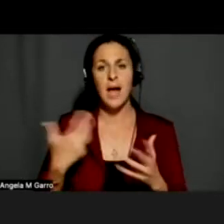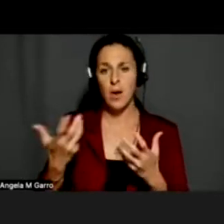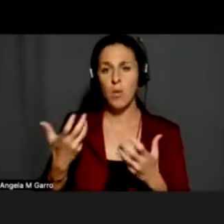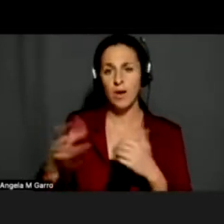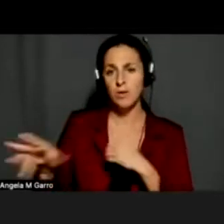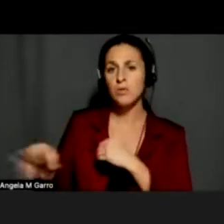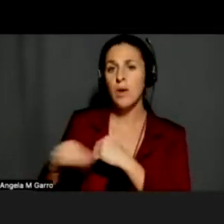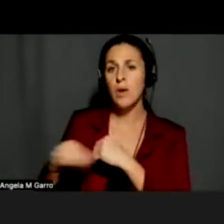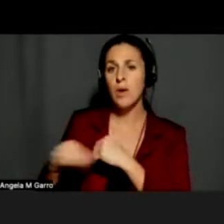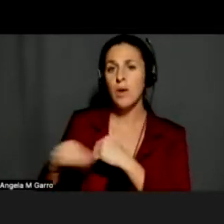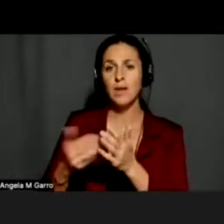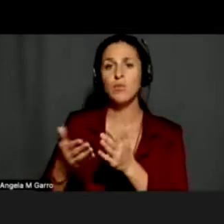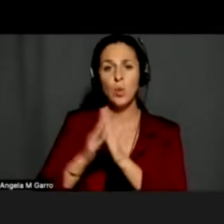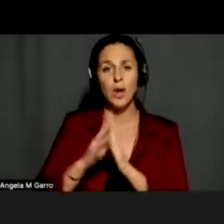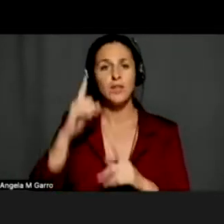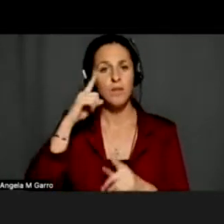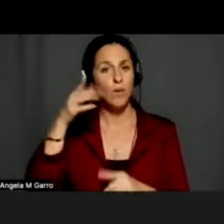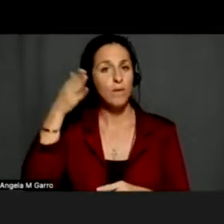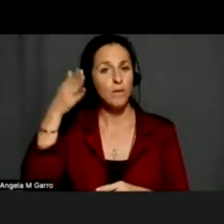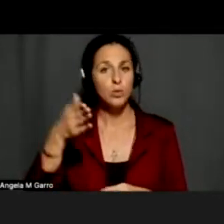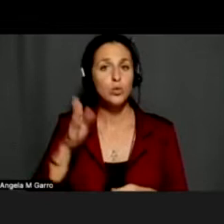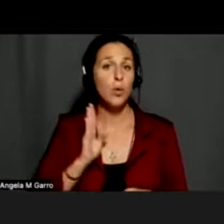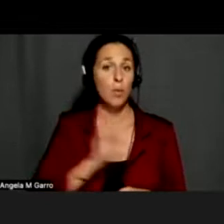under requests for future board member